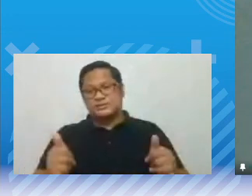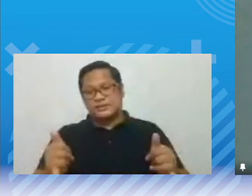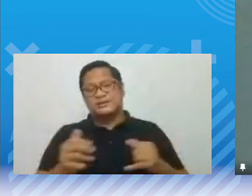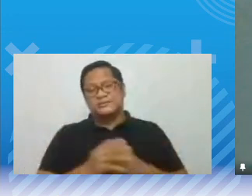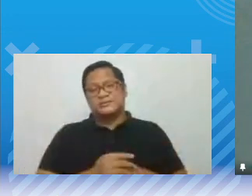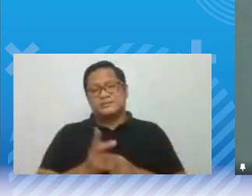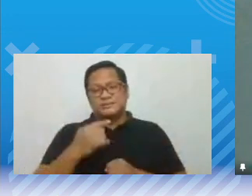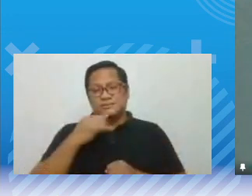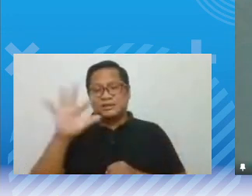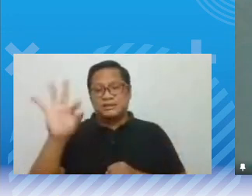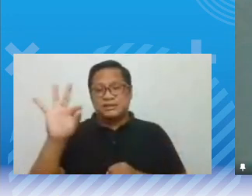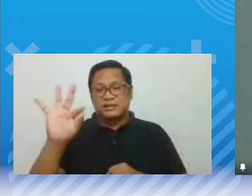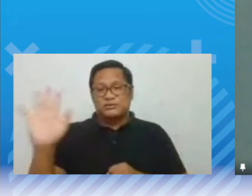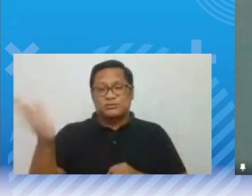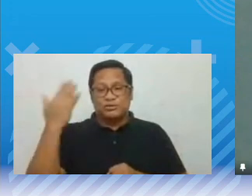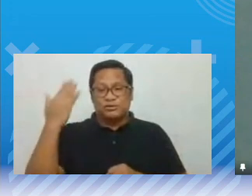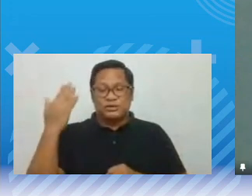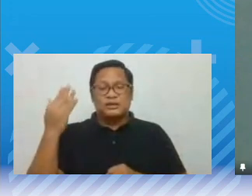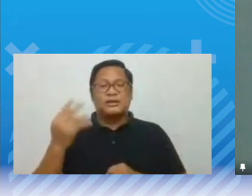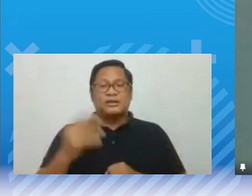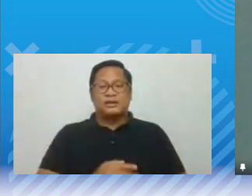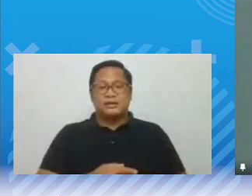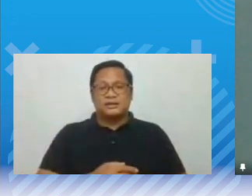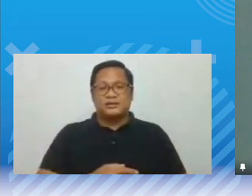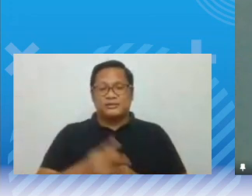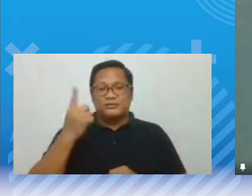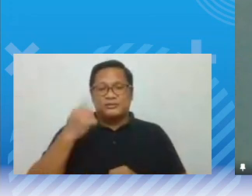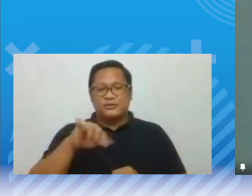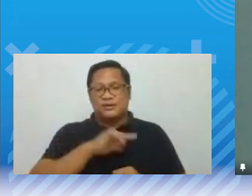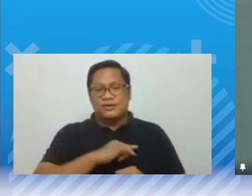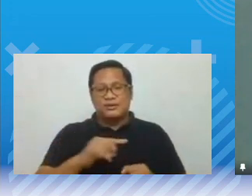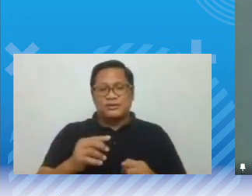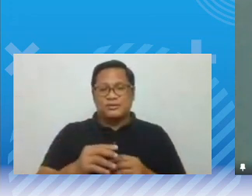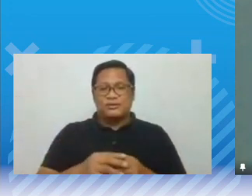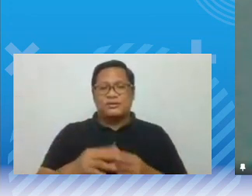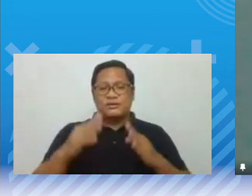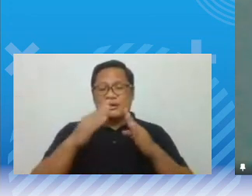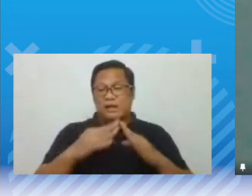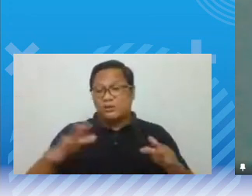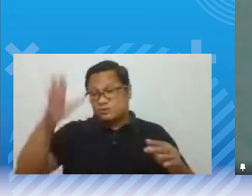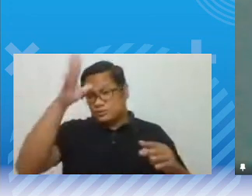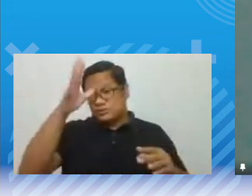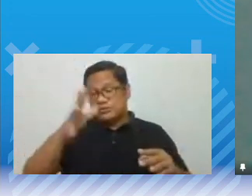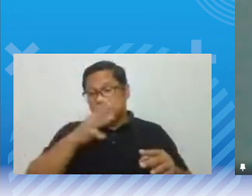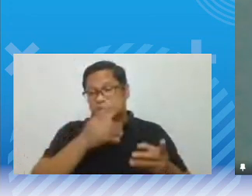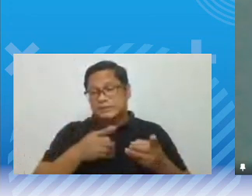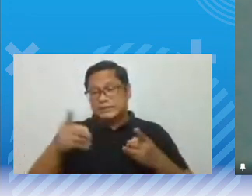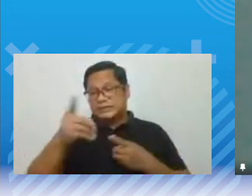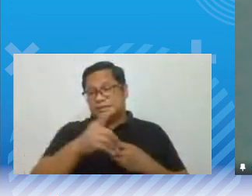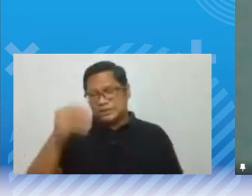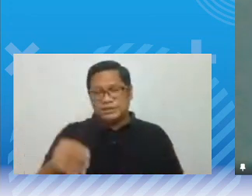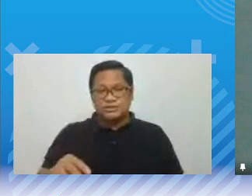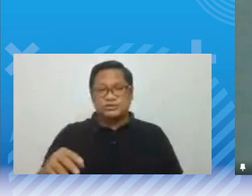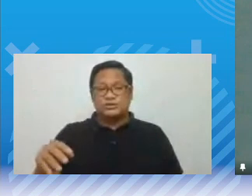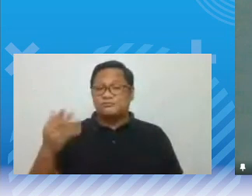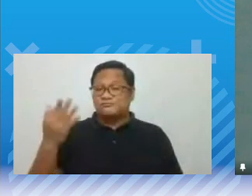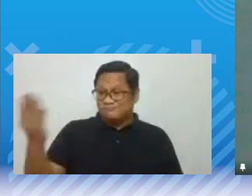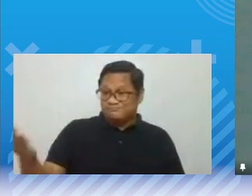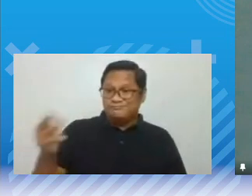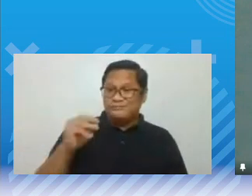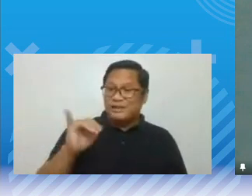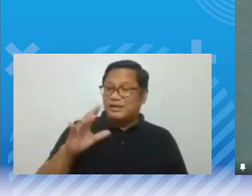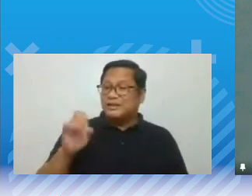topic Engaging Household in Distance Learning po naman. Ayun. So Michael, thank you